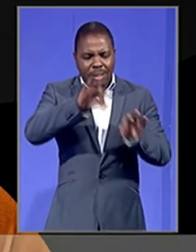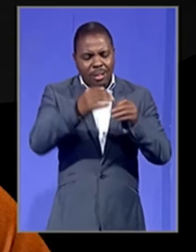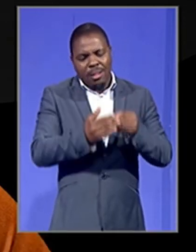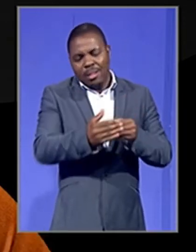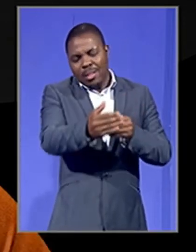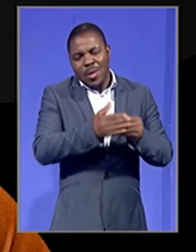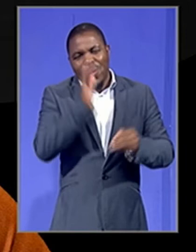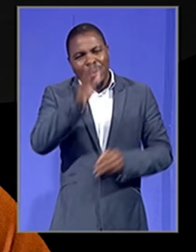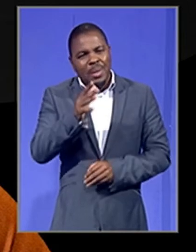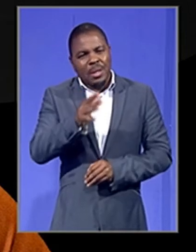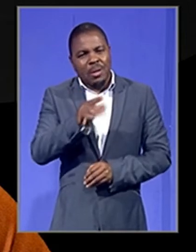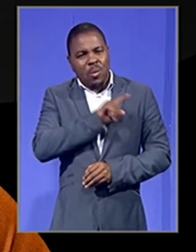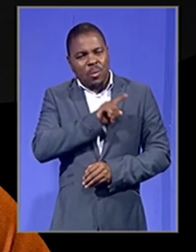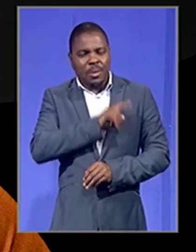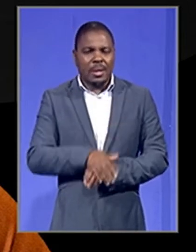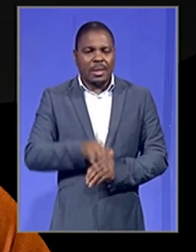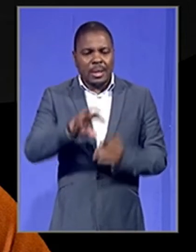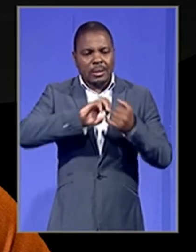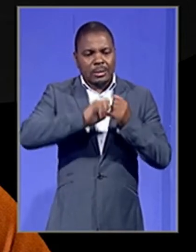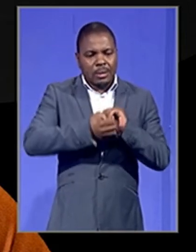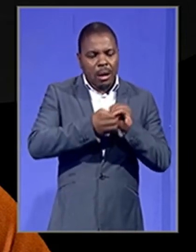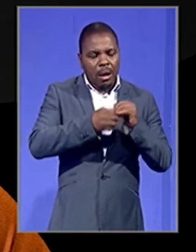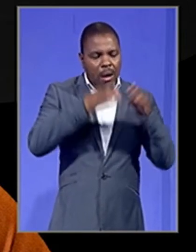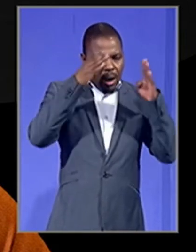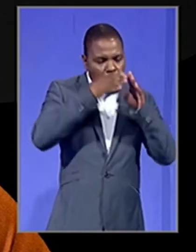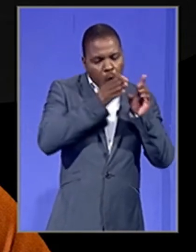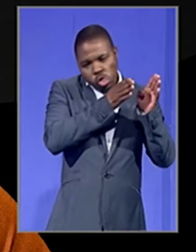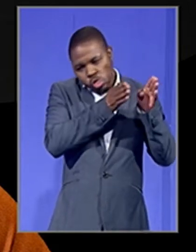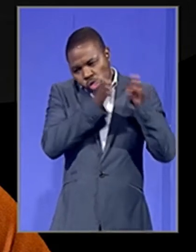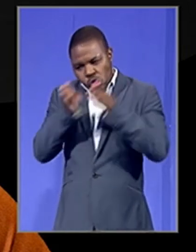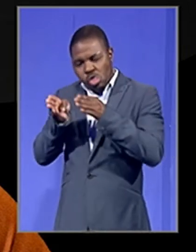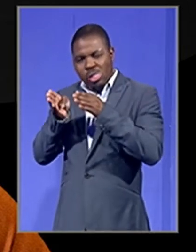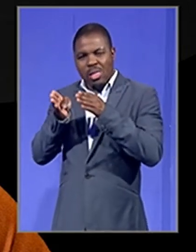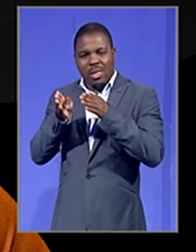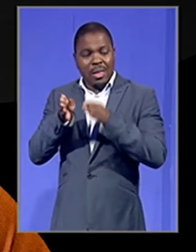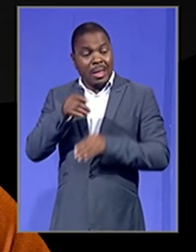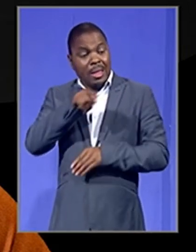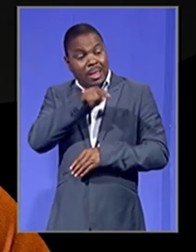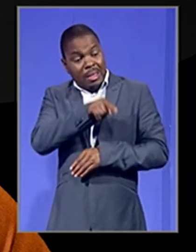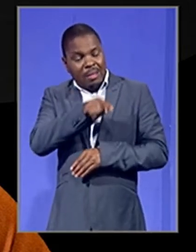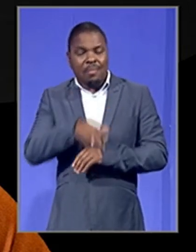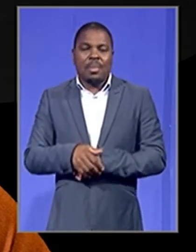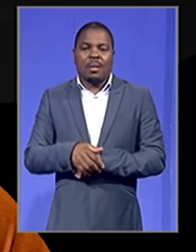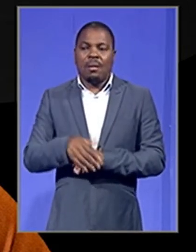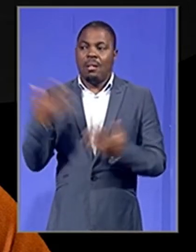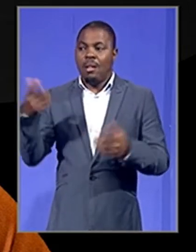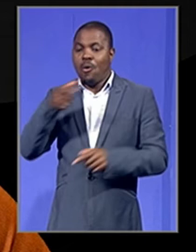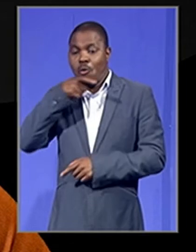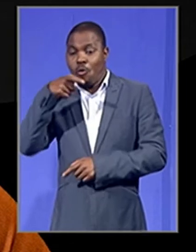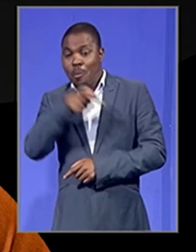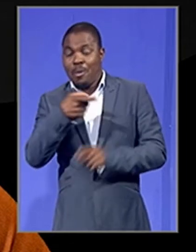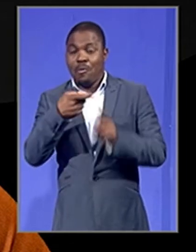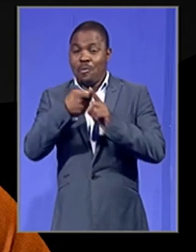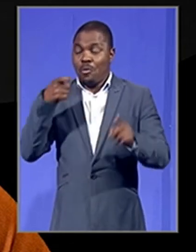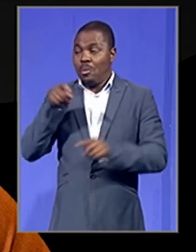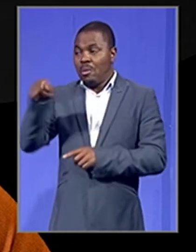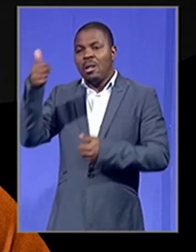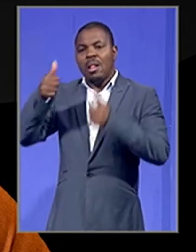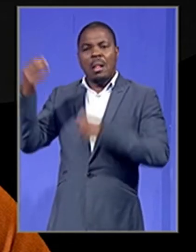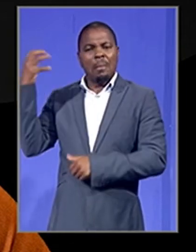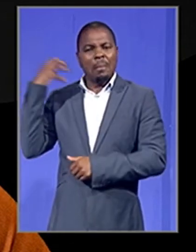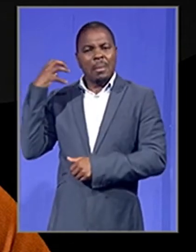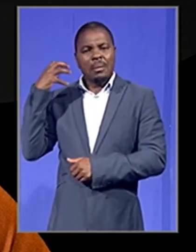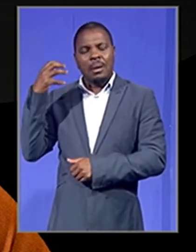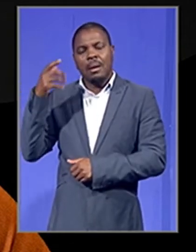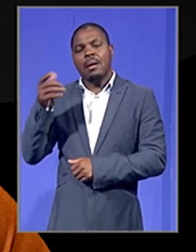days in an attempt to divert attention from those slandering remarks about Ramaphosa that